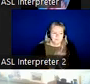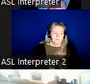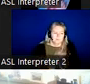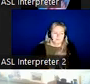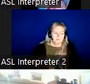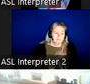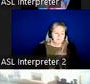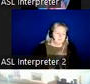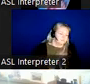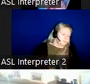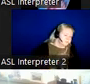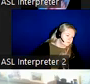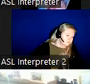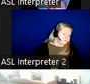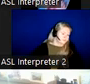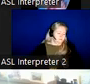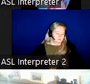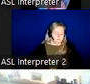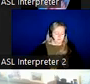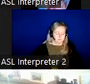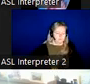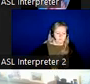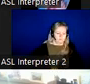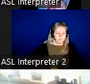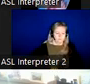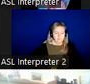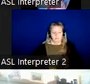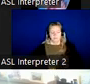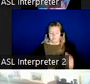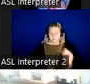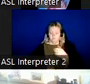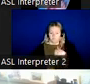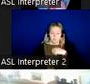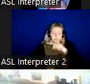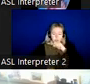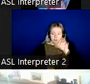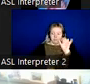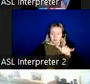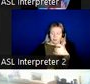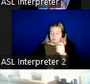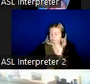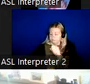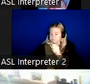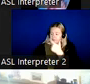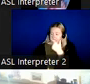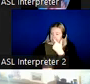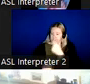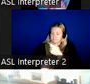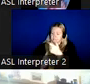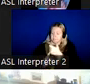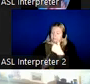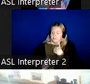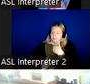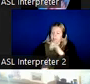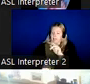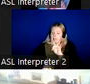mean, I would, personally speaking, I would love to do that. Yeah, and the interesting part is they come with the binoculars